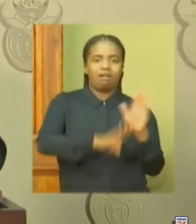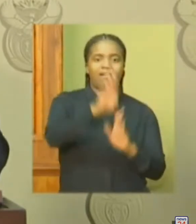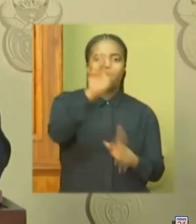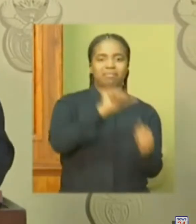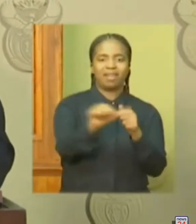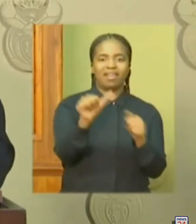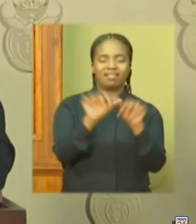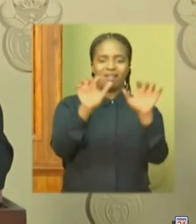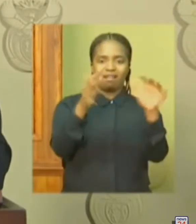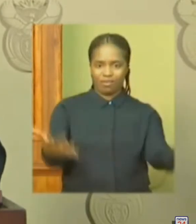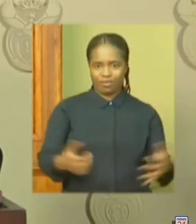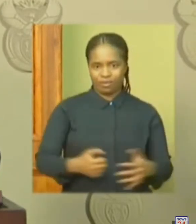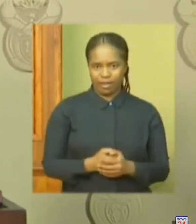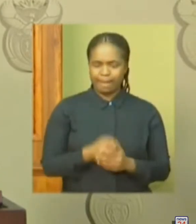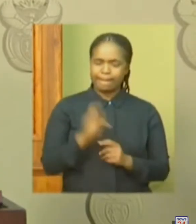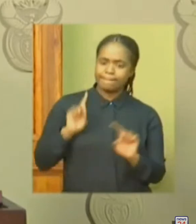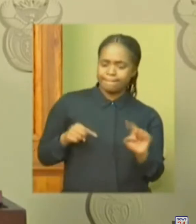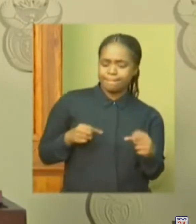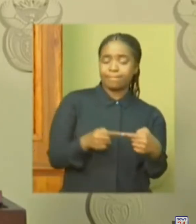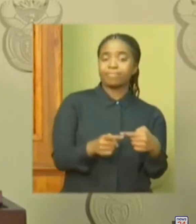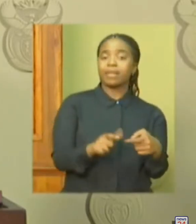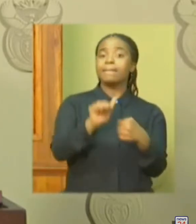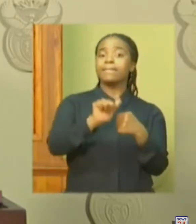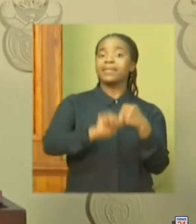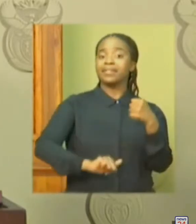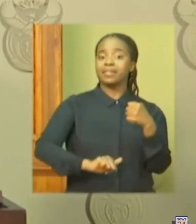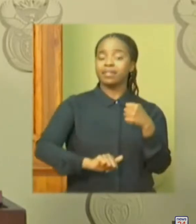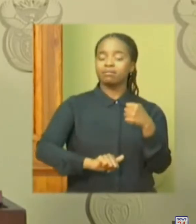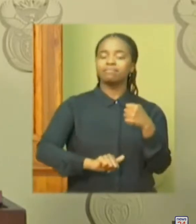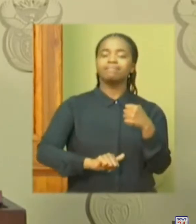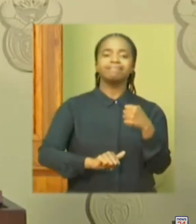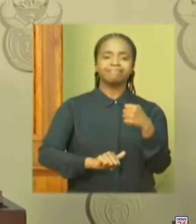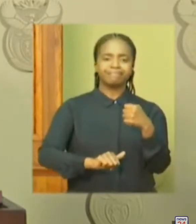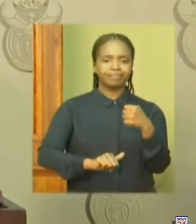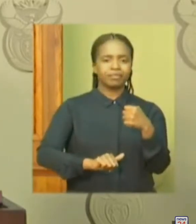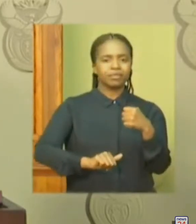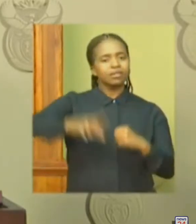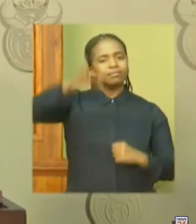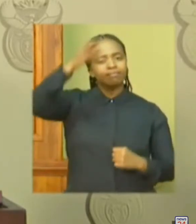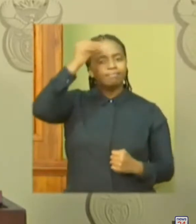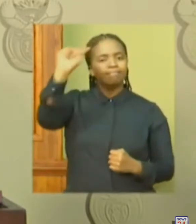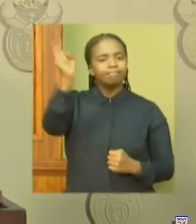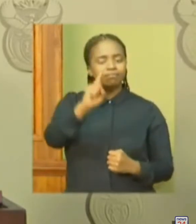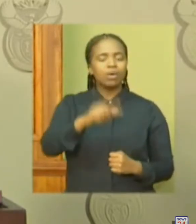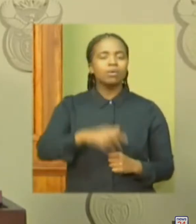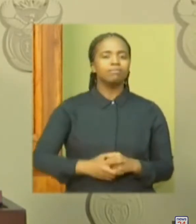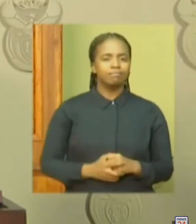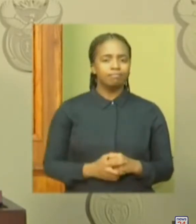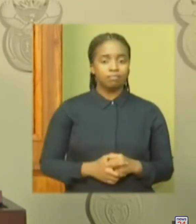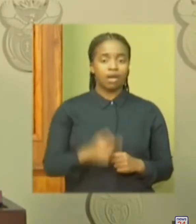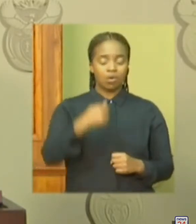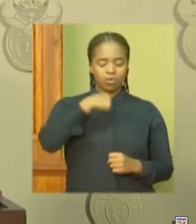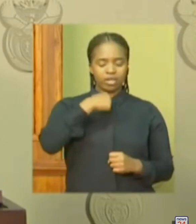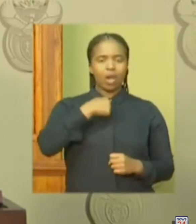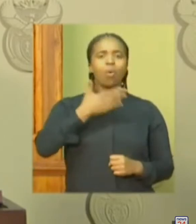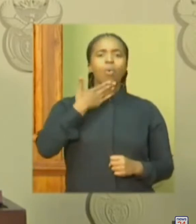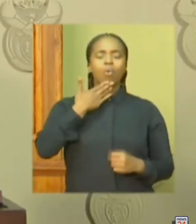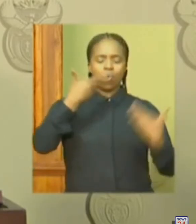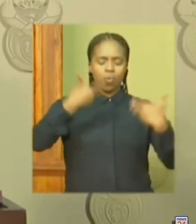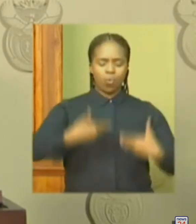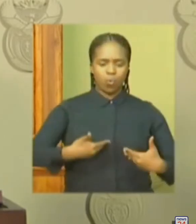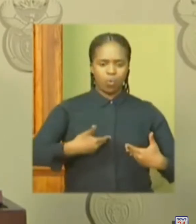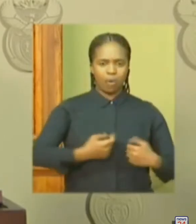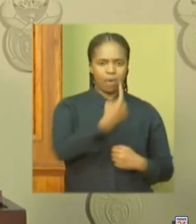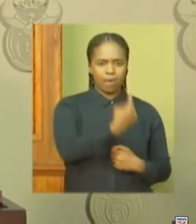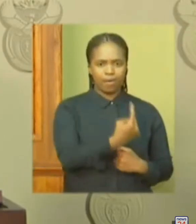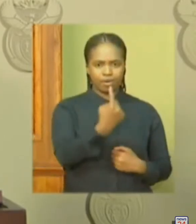struggles over the past months have taught us much about ourselves and about